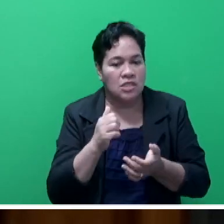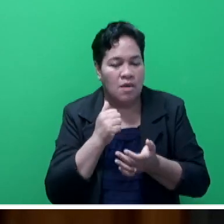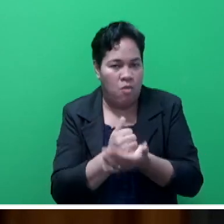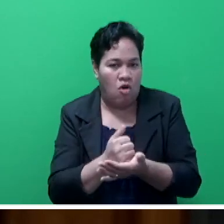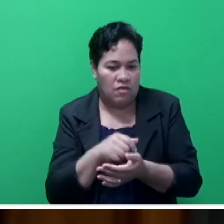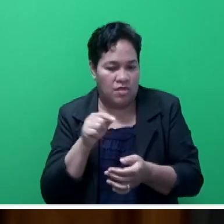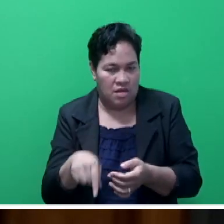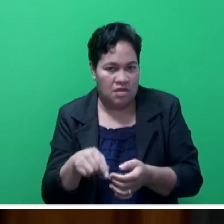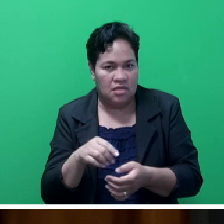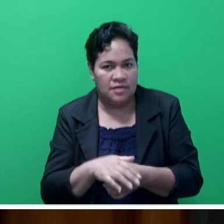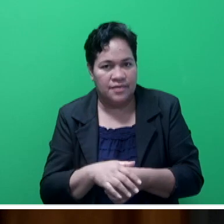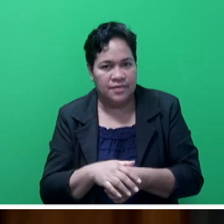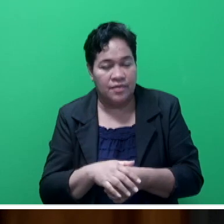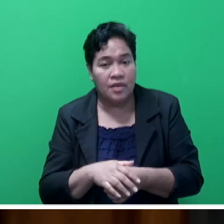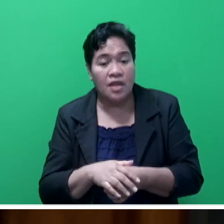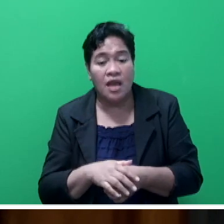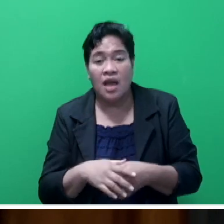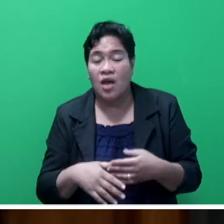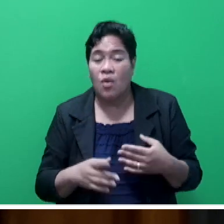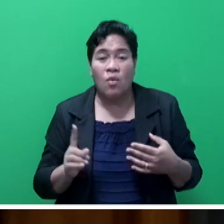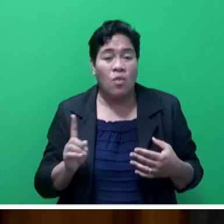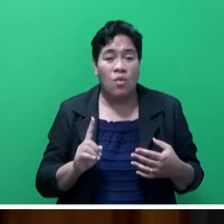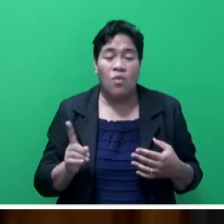initiative. Mr. Speaker, so in terms of